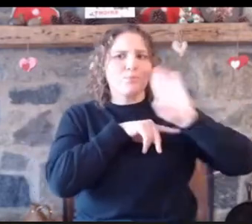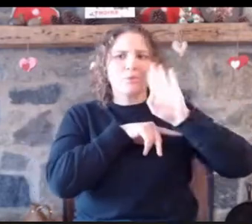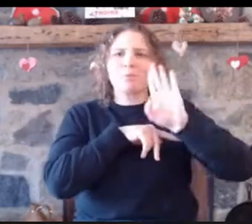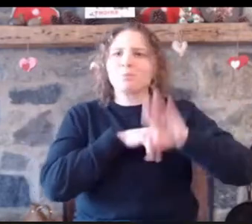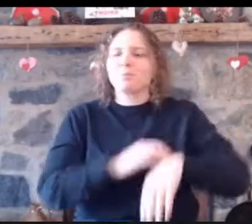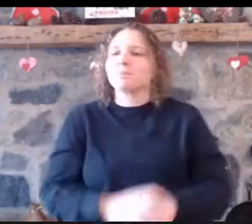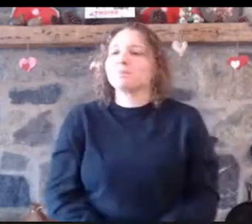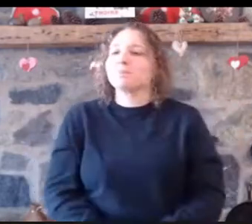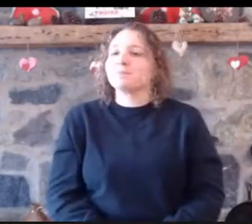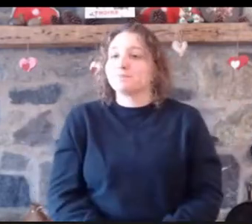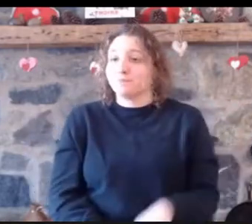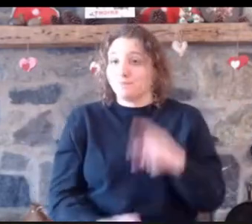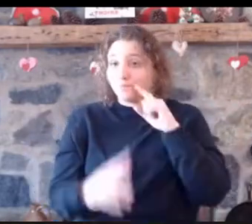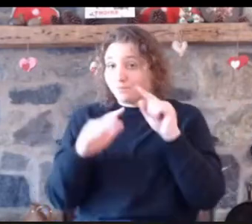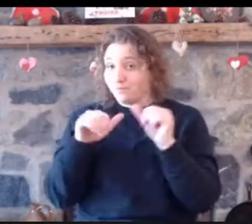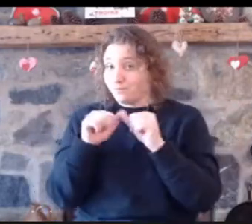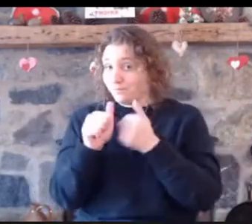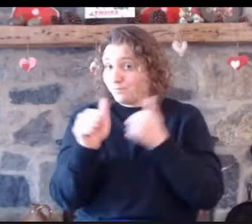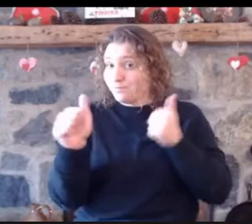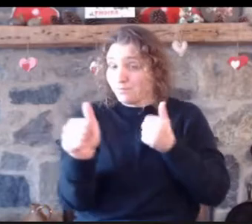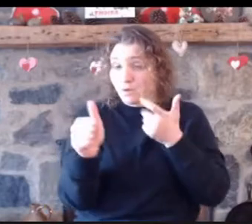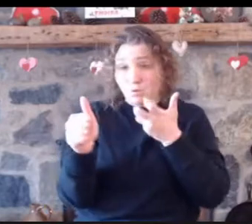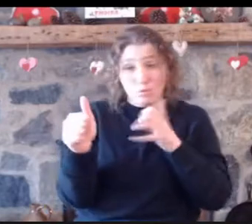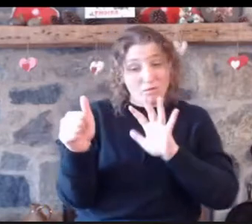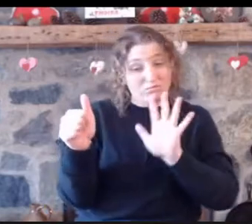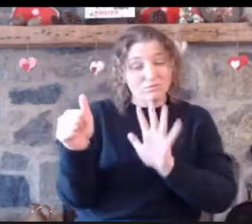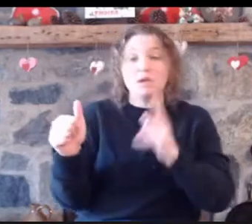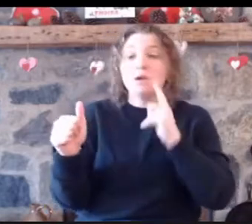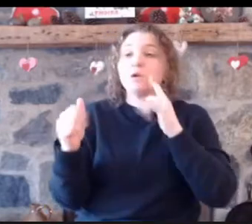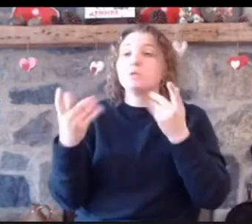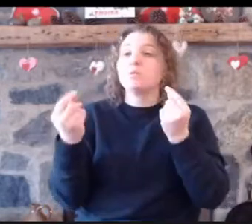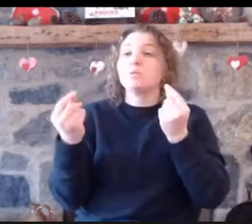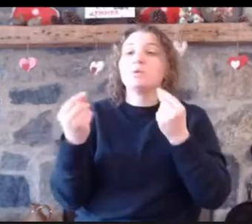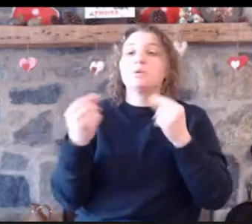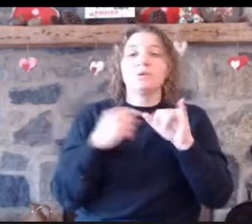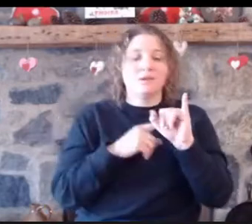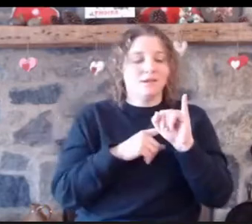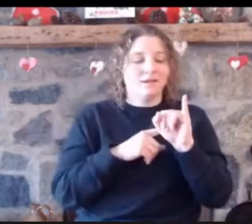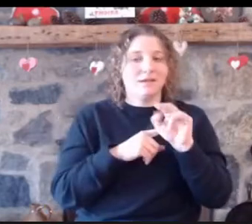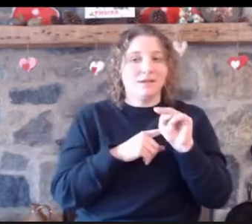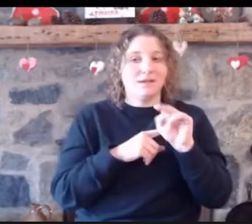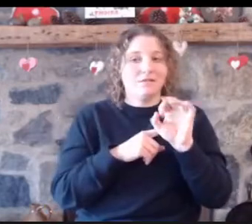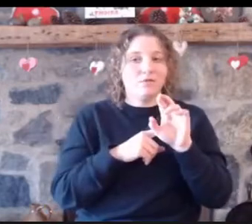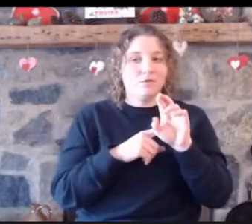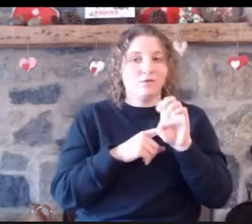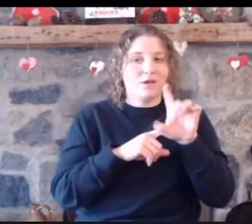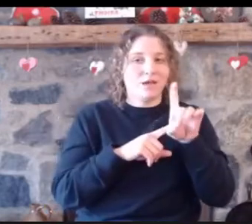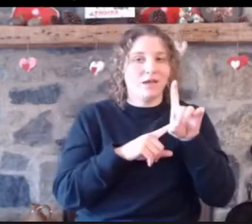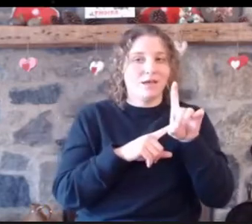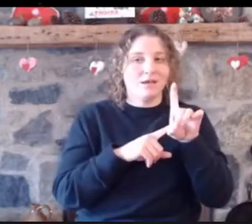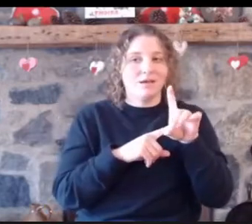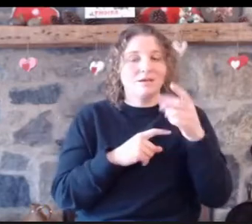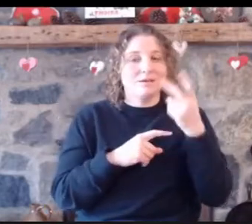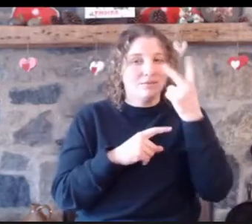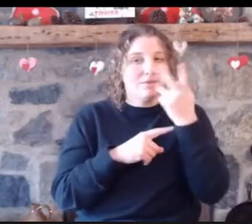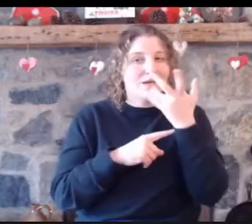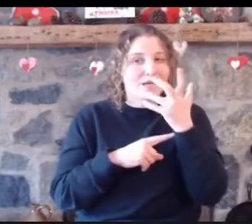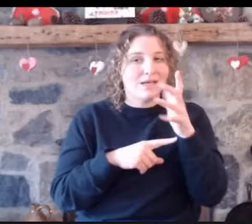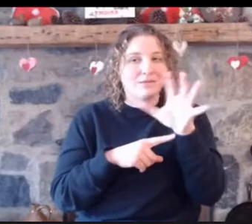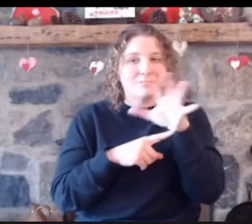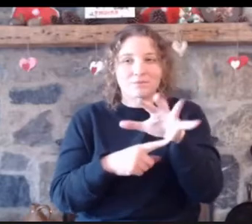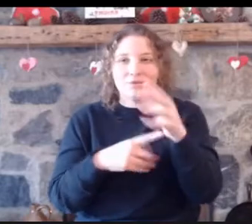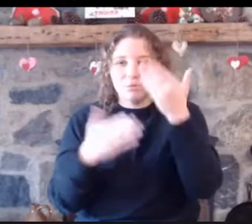To avoid this, Dr. Widder's team use infrared cameras to penetrate the darkness, allowing them to see, but